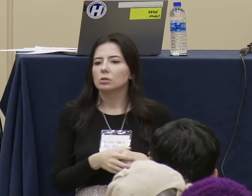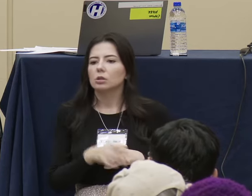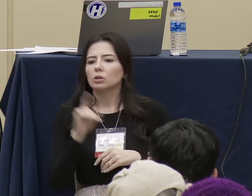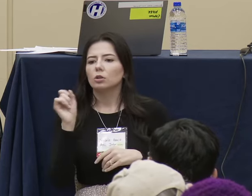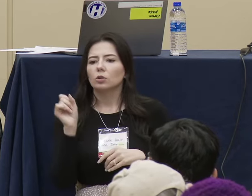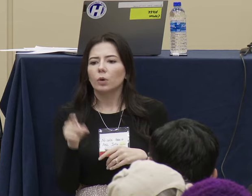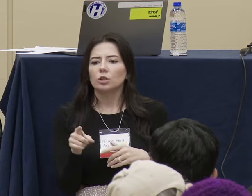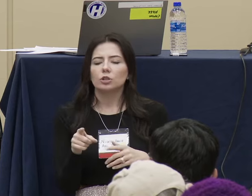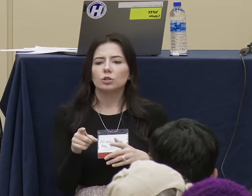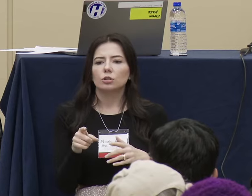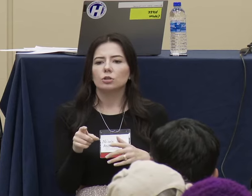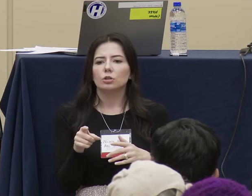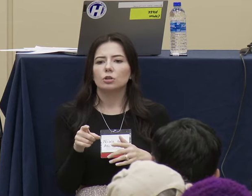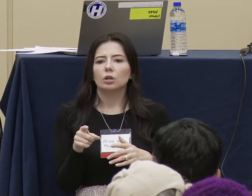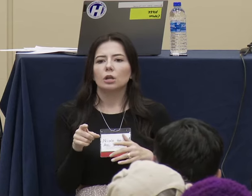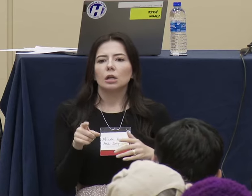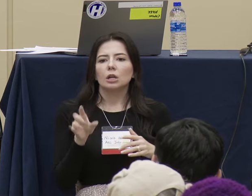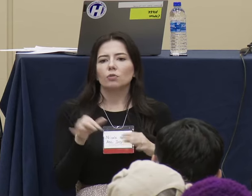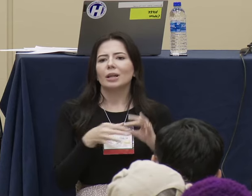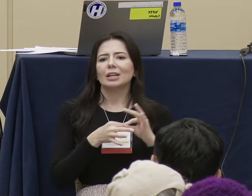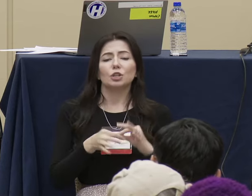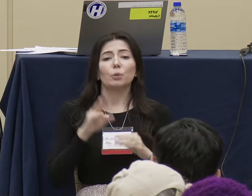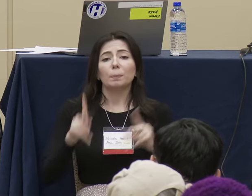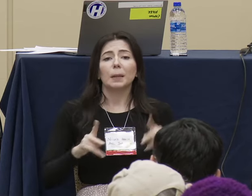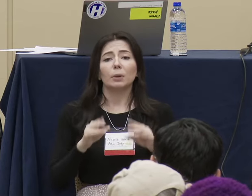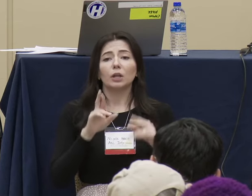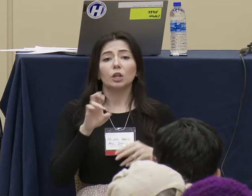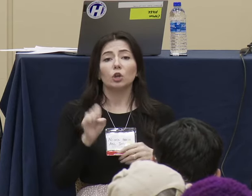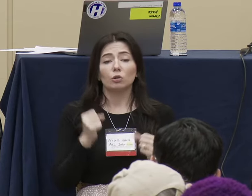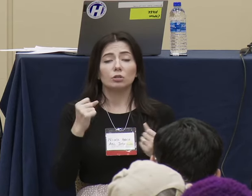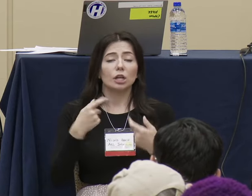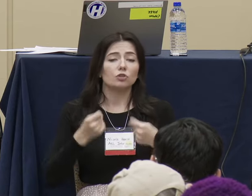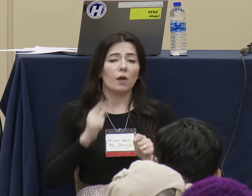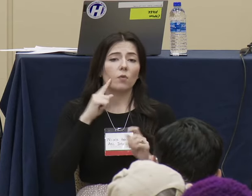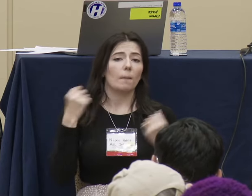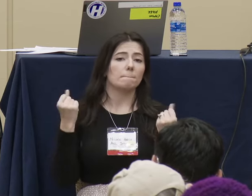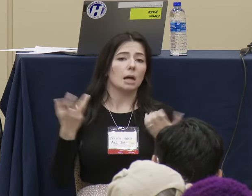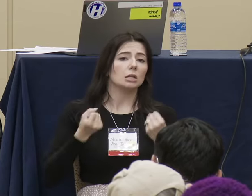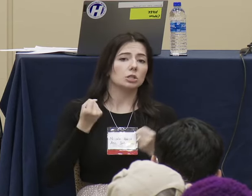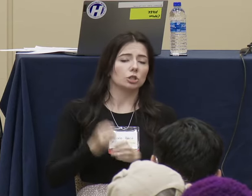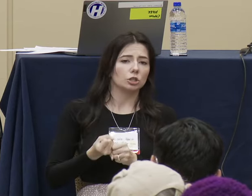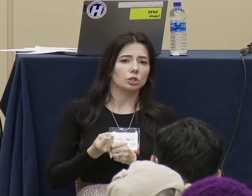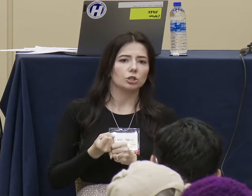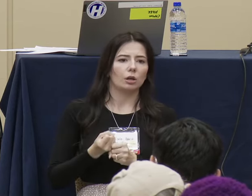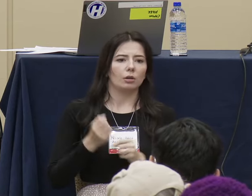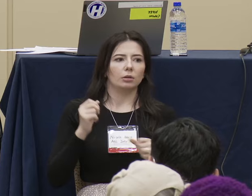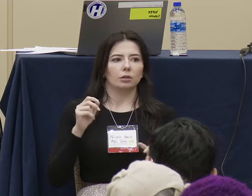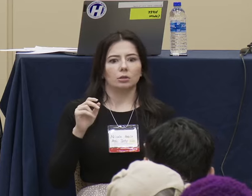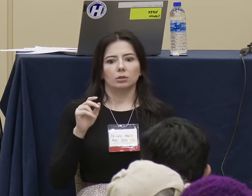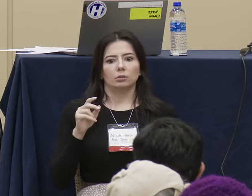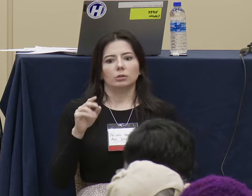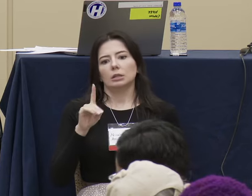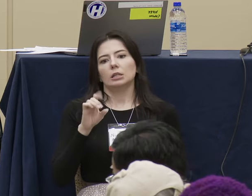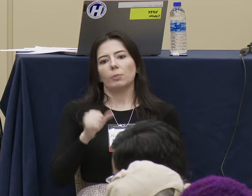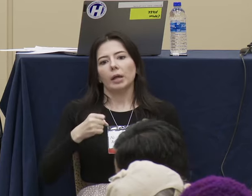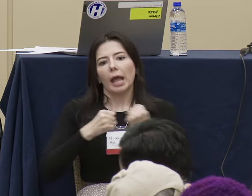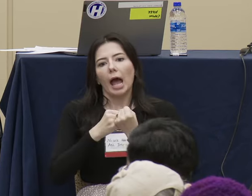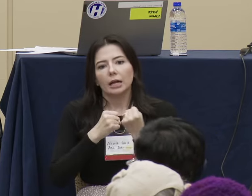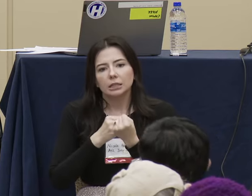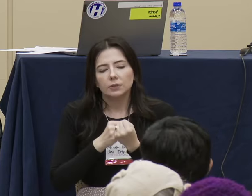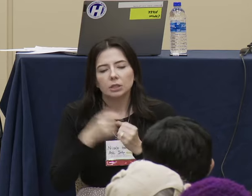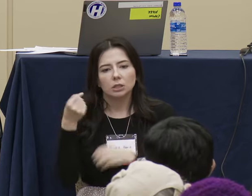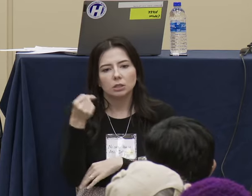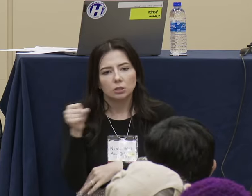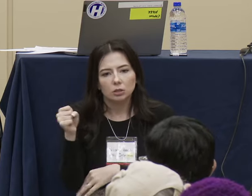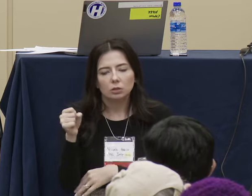know, in the US, people really try to, for many years, disability activism, and this is not disability justice, this is like